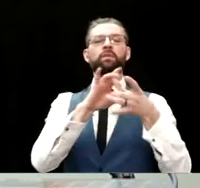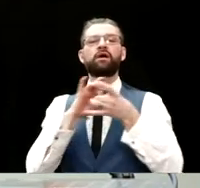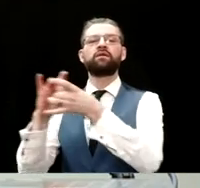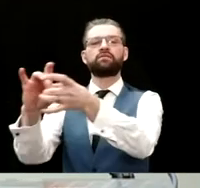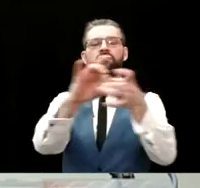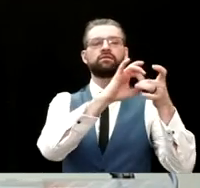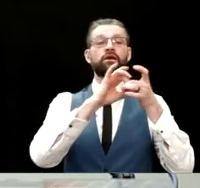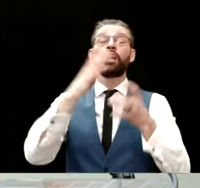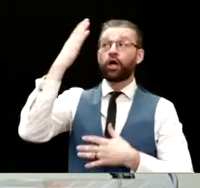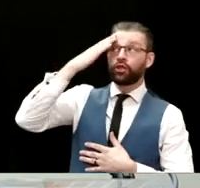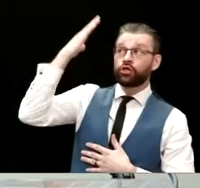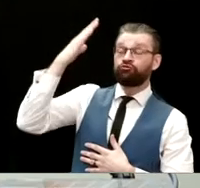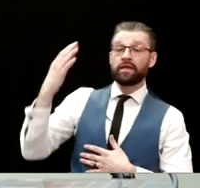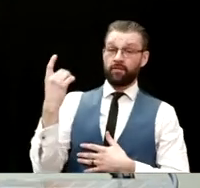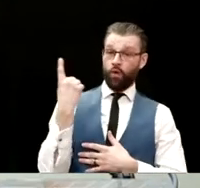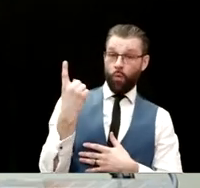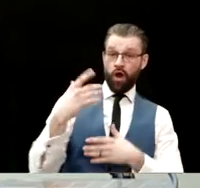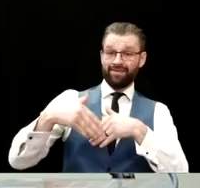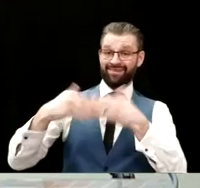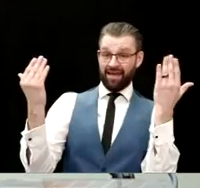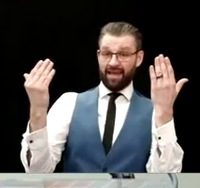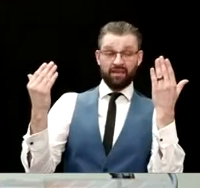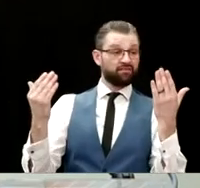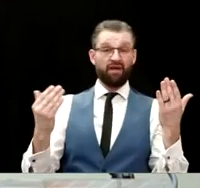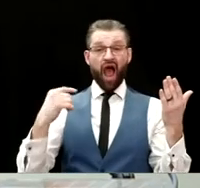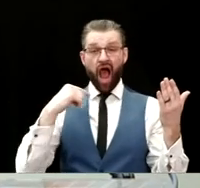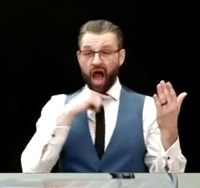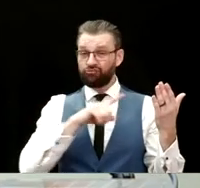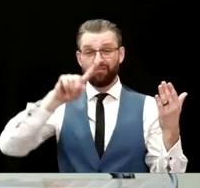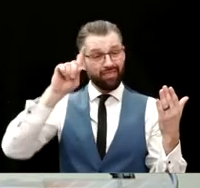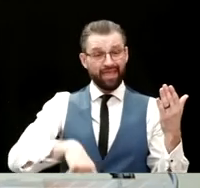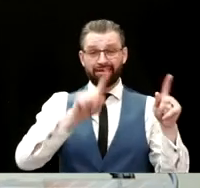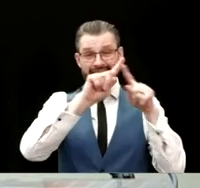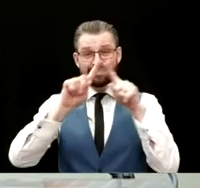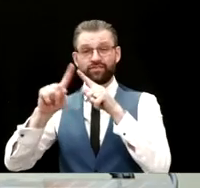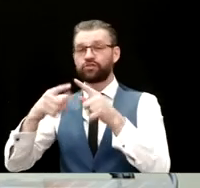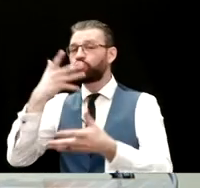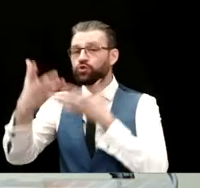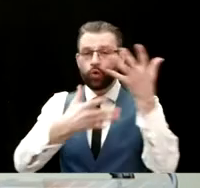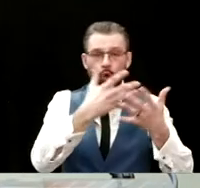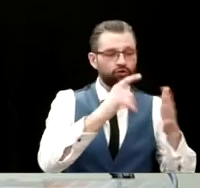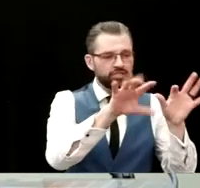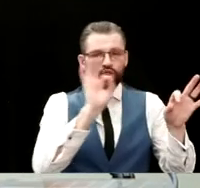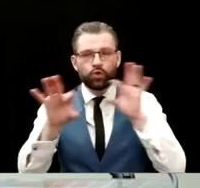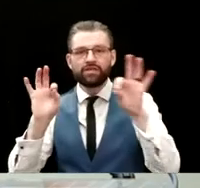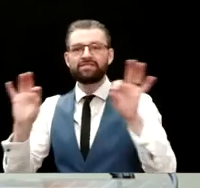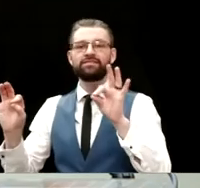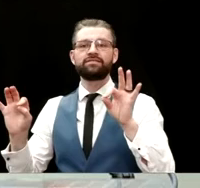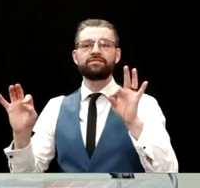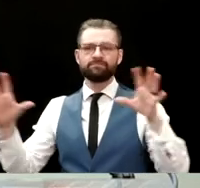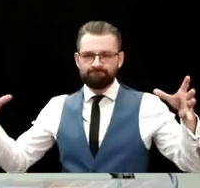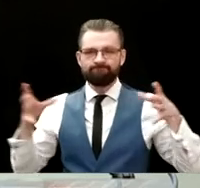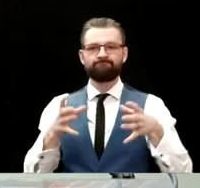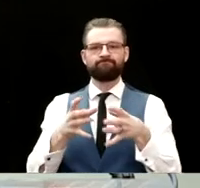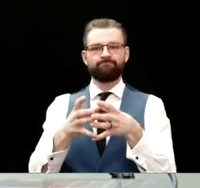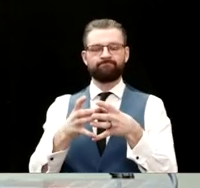The dream of one day is made possible by hundreds of thousands of stories and choices. And